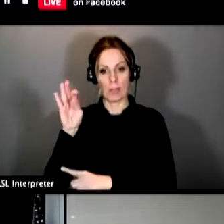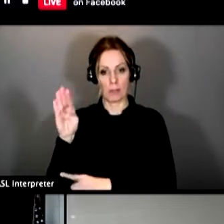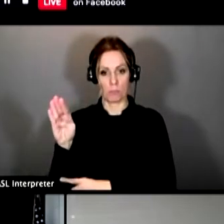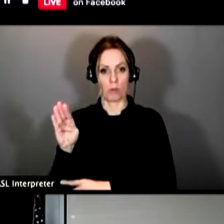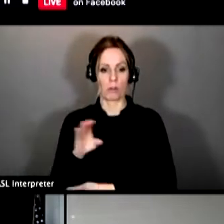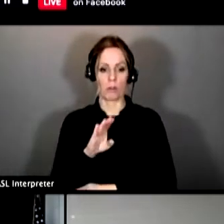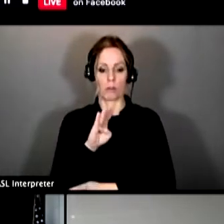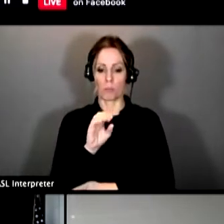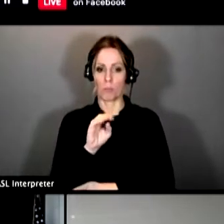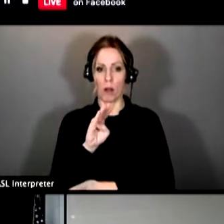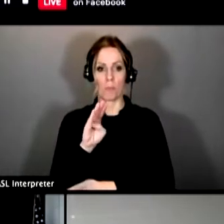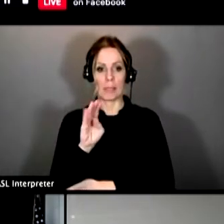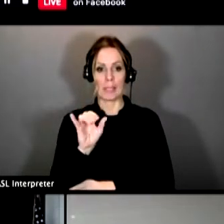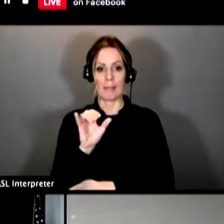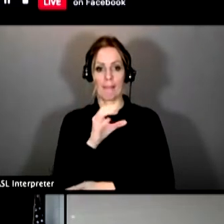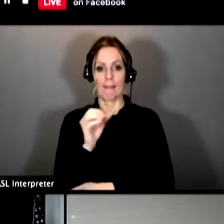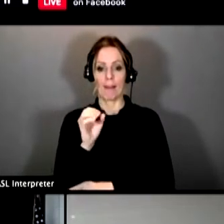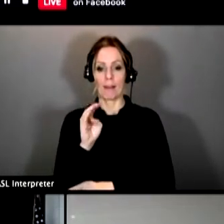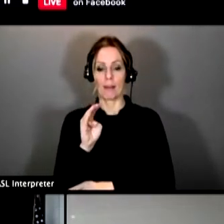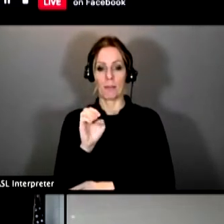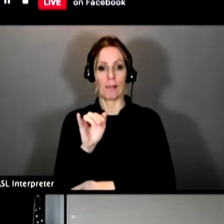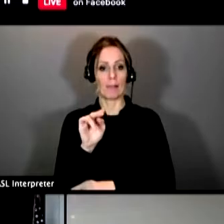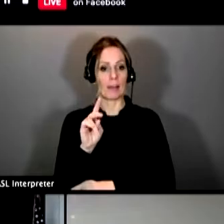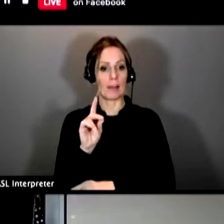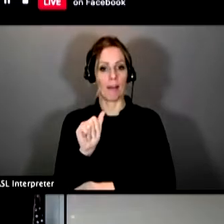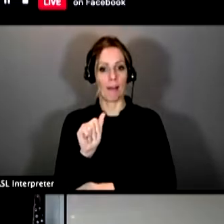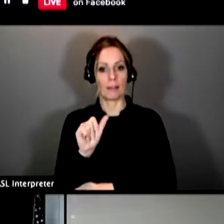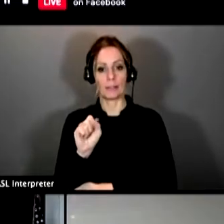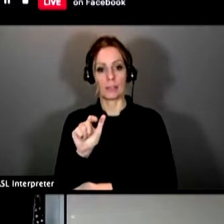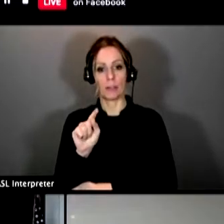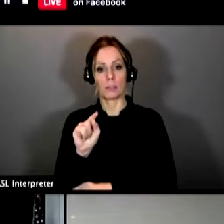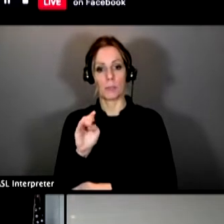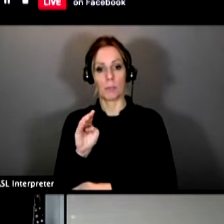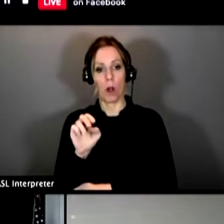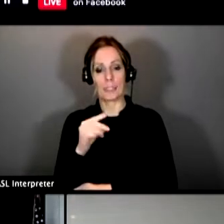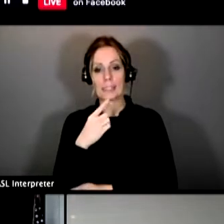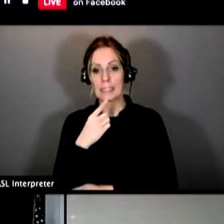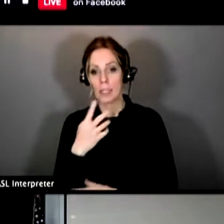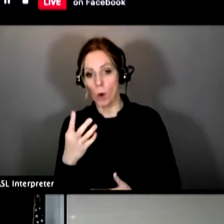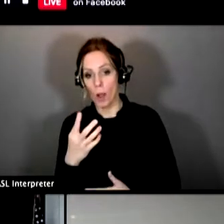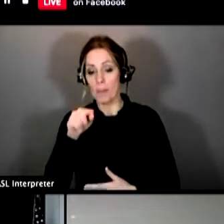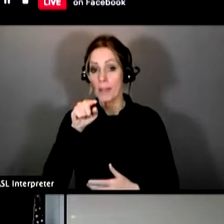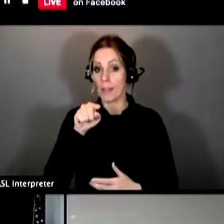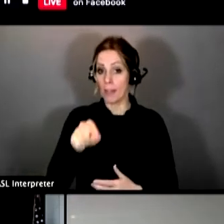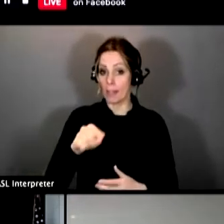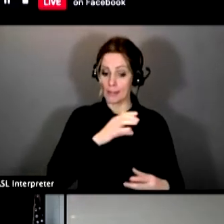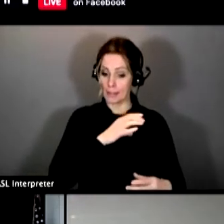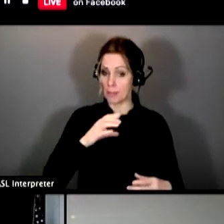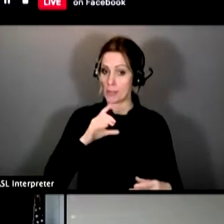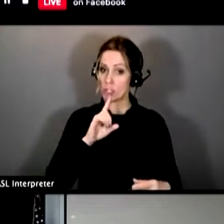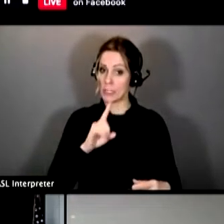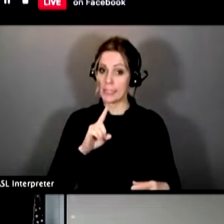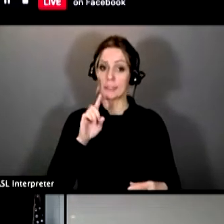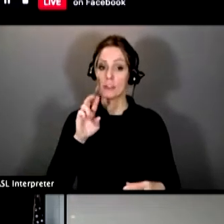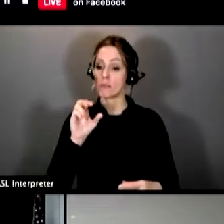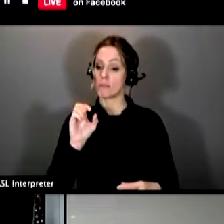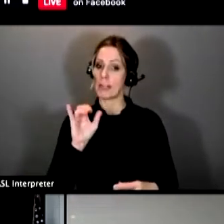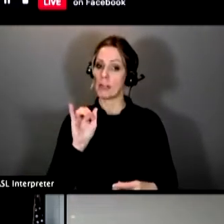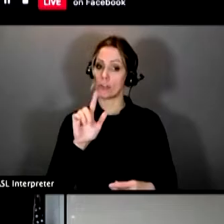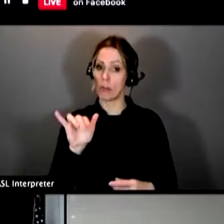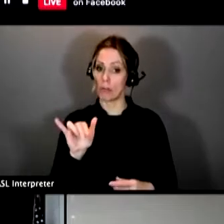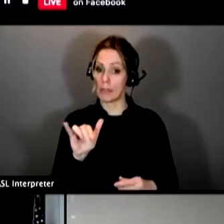N. Belinda Saltiban says, this is a racially diverse commission and it's great. How does it compare with the diversity and leadership in the